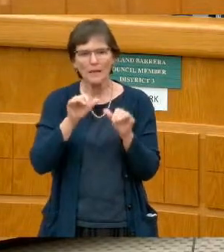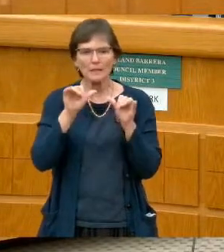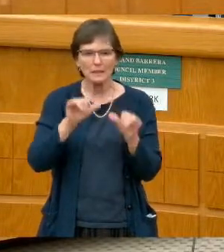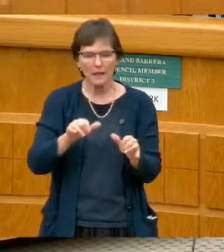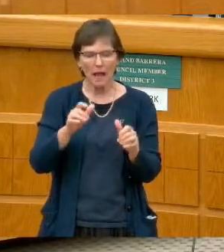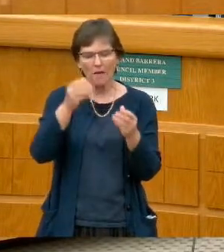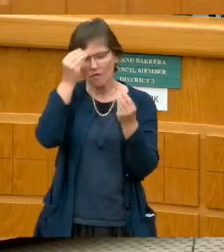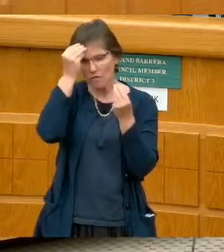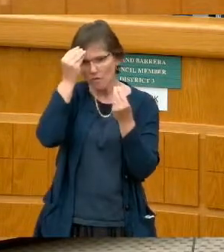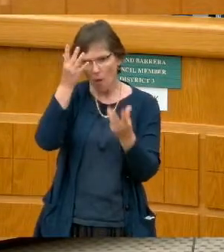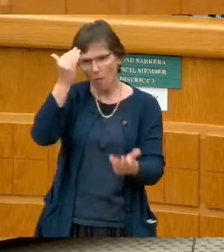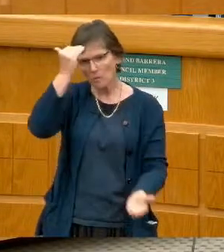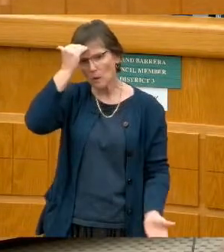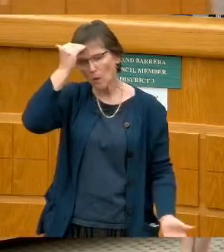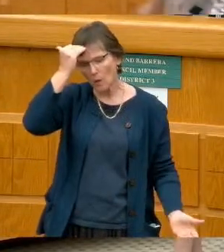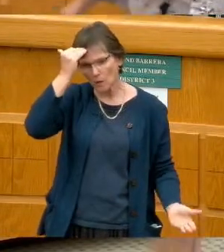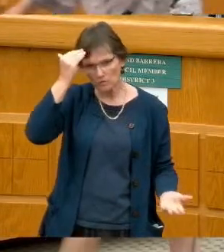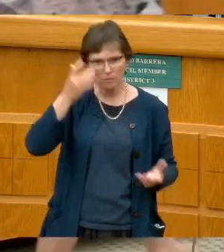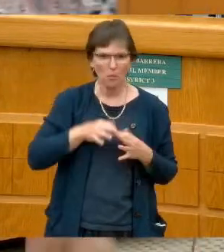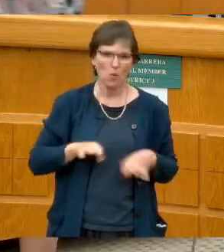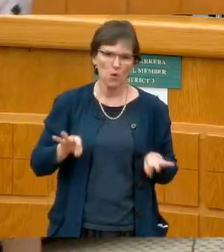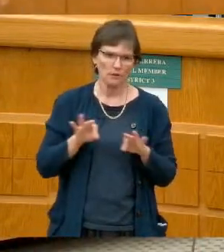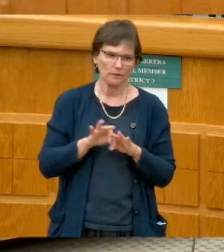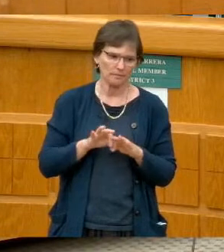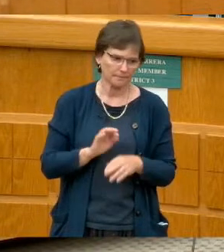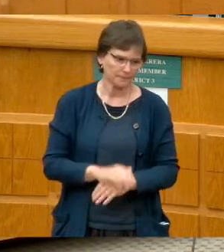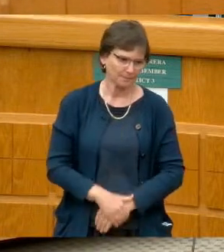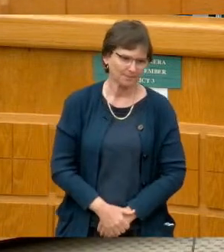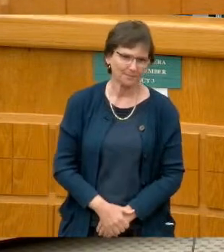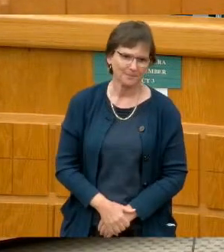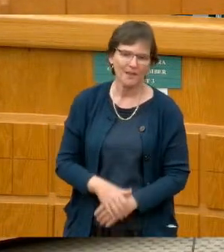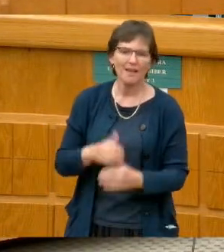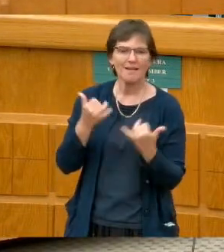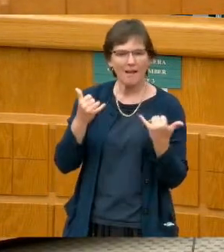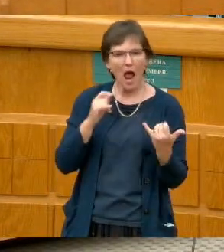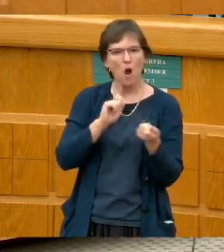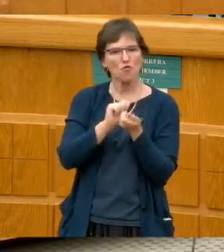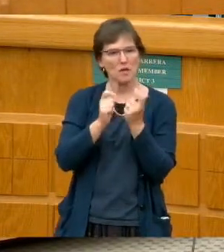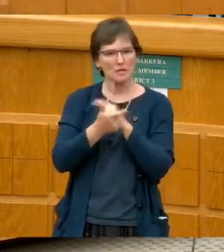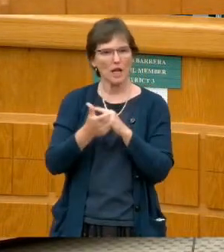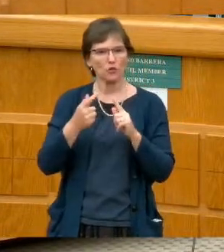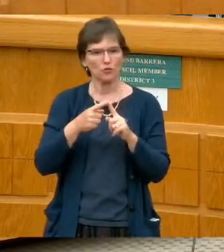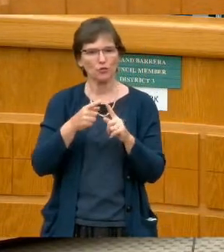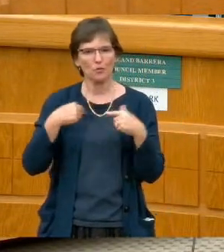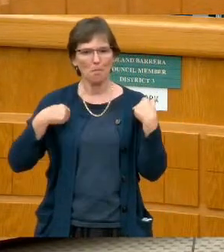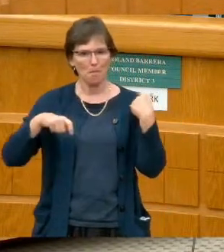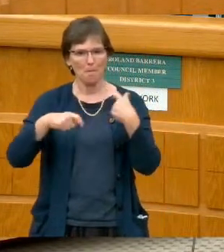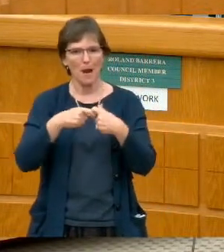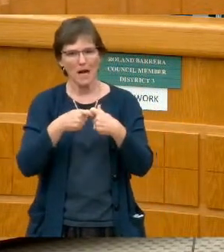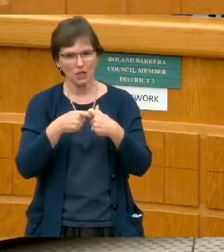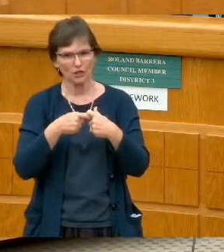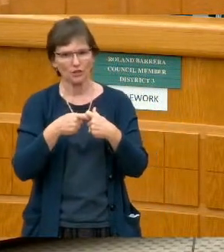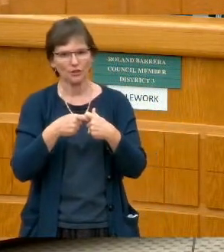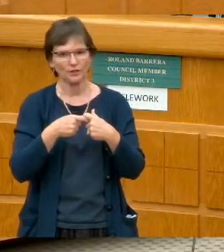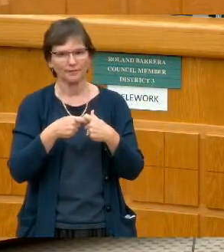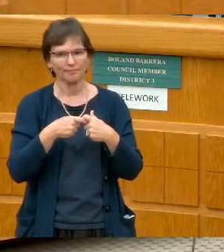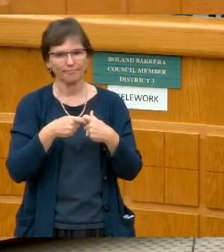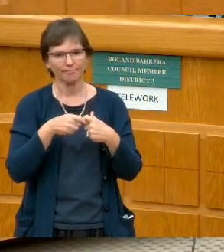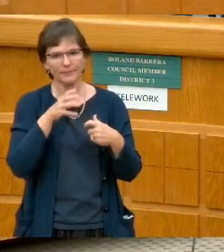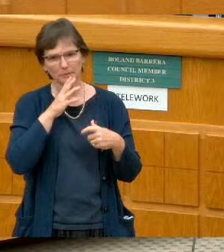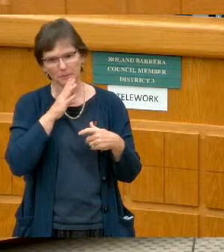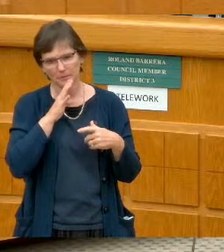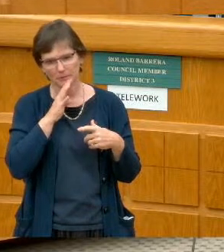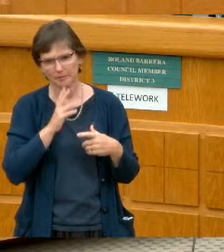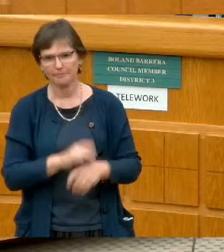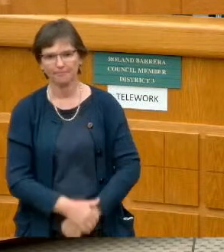de especímenes móvil el día de mañana en el edificio del Distrito de Salud. Los resultados de ayer fueron las 4 personas positivas de un total de 22,